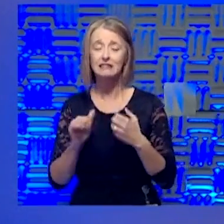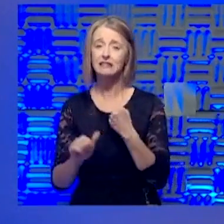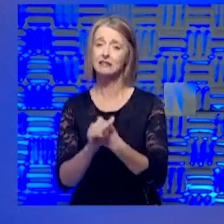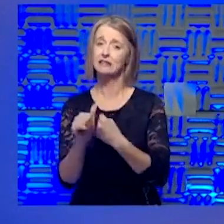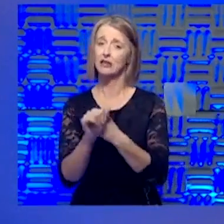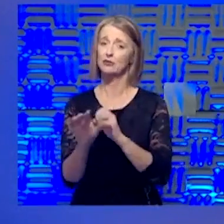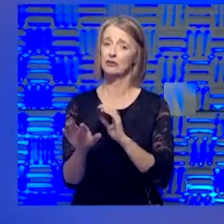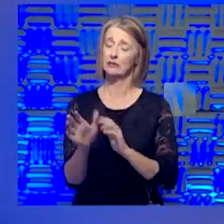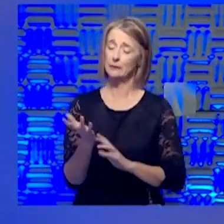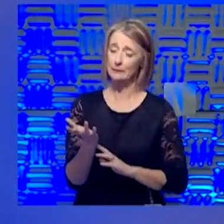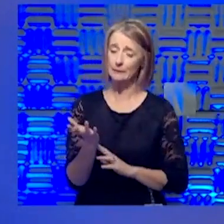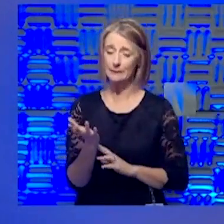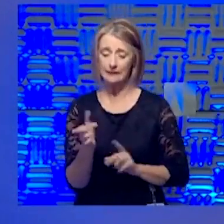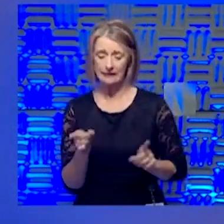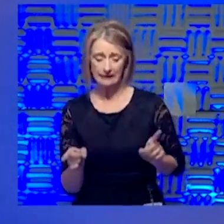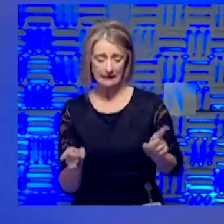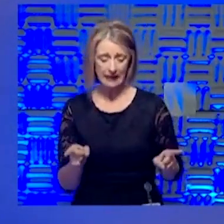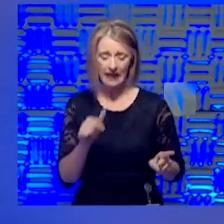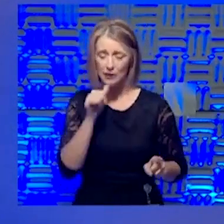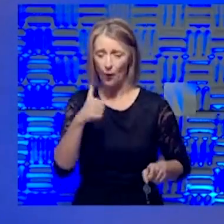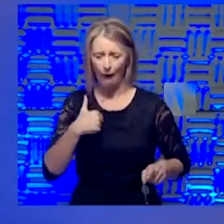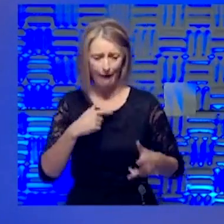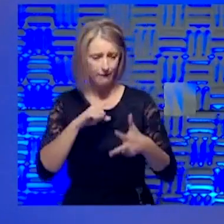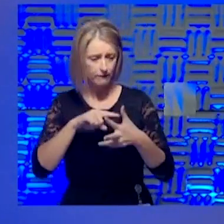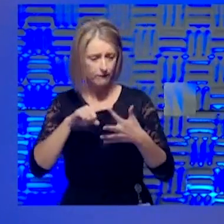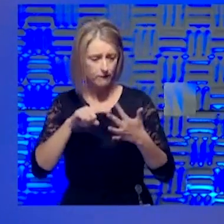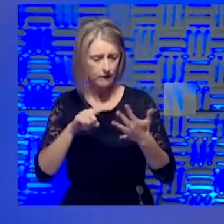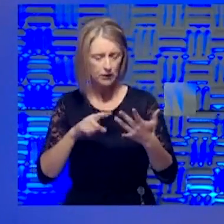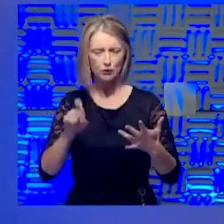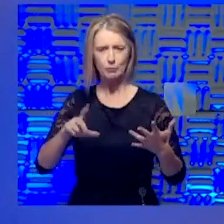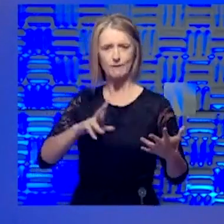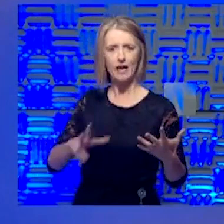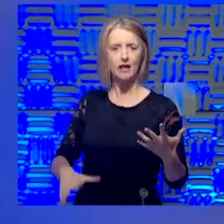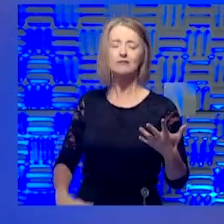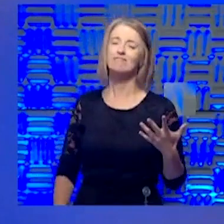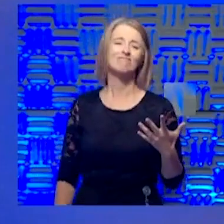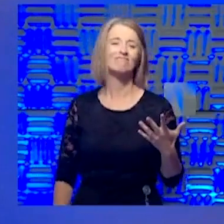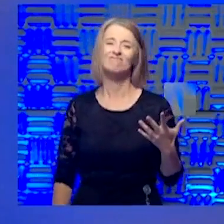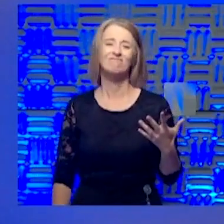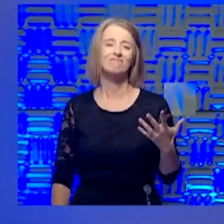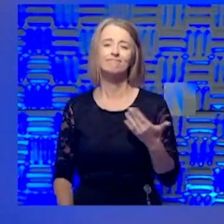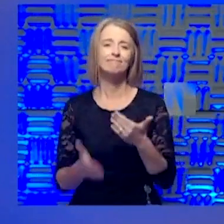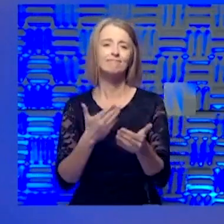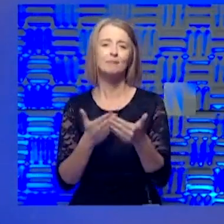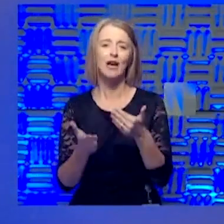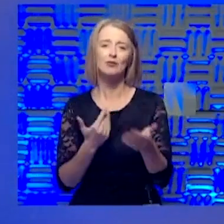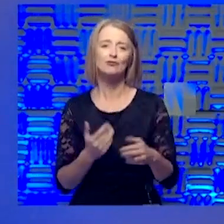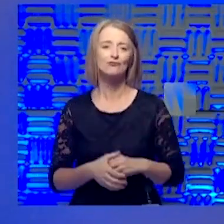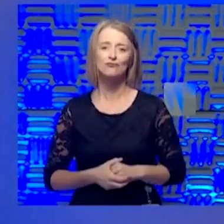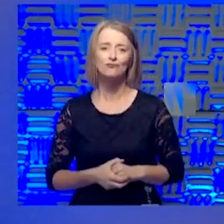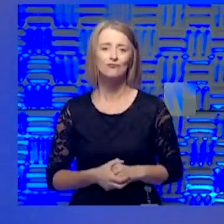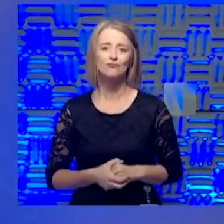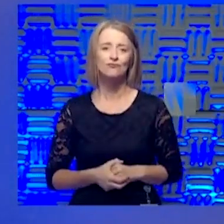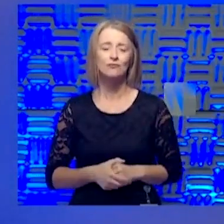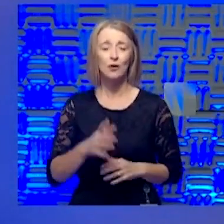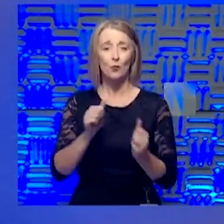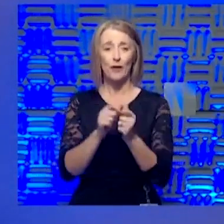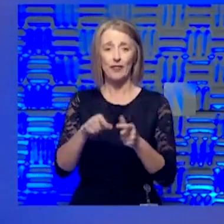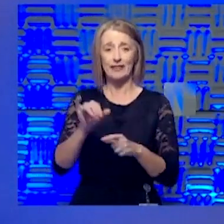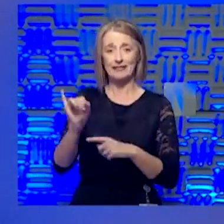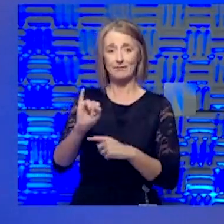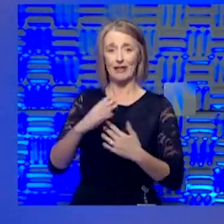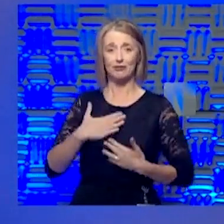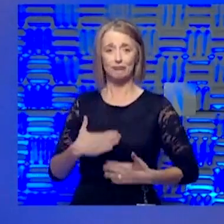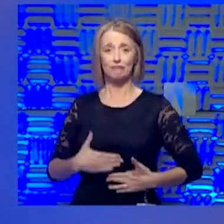even though we look to say, well, I don't have this or I don't have that. That doesn't really seem to matter too much in these infections. Again, we still